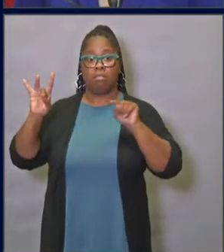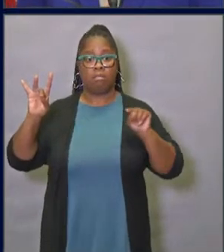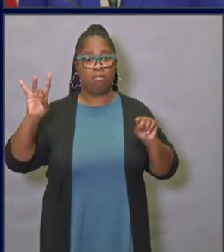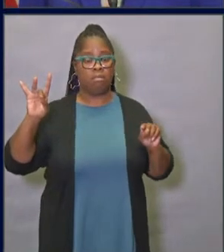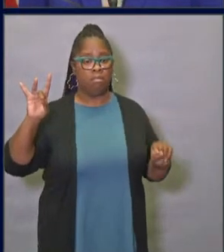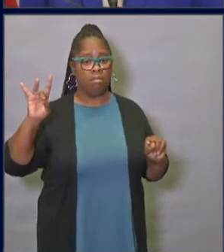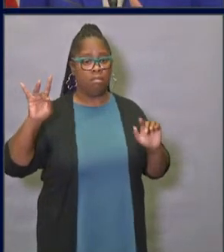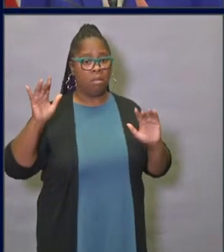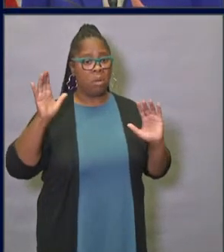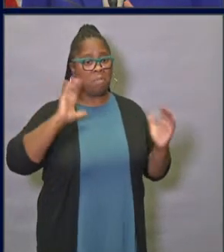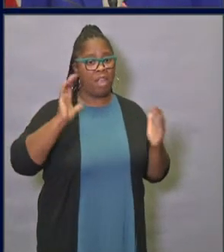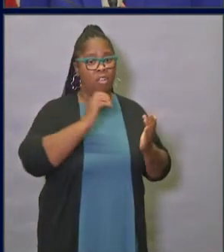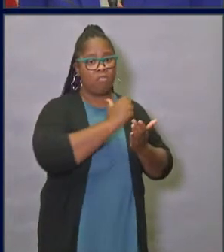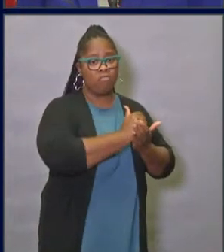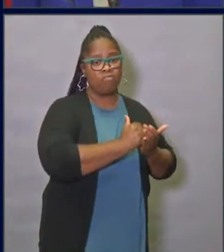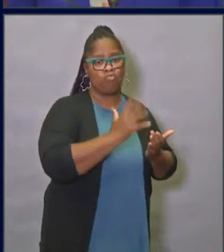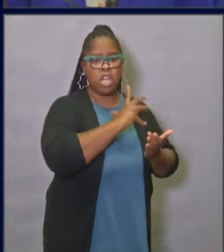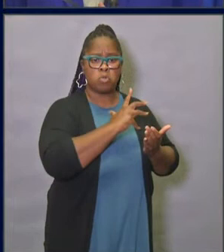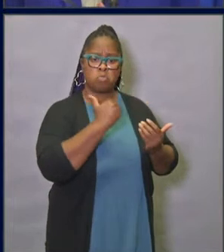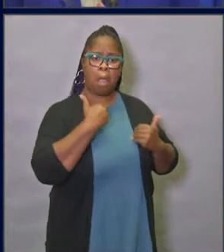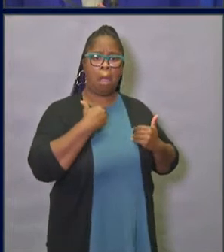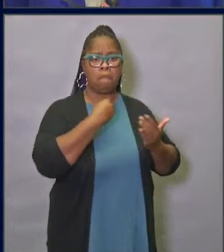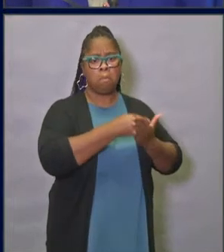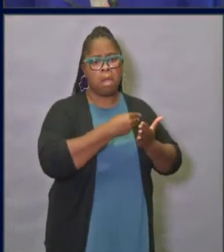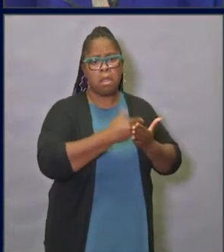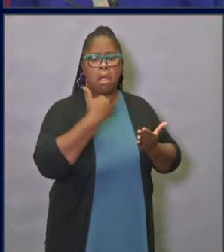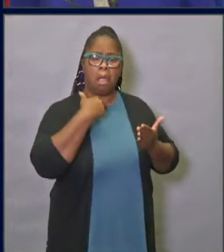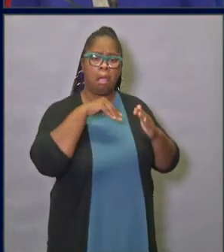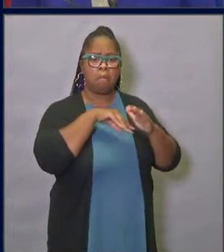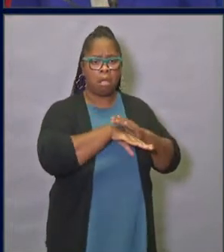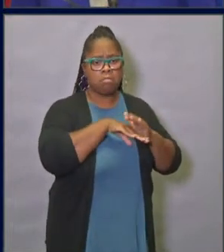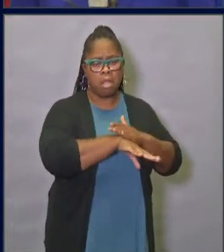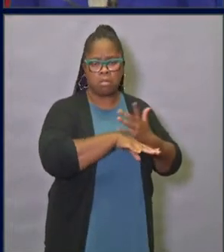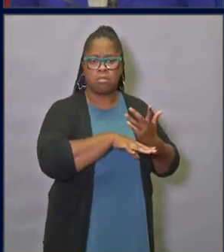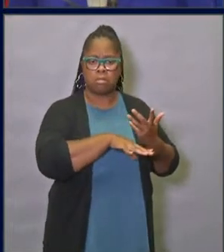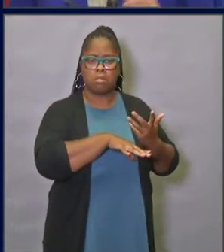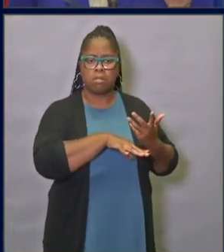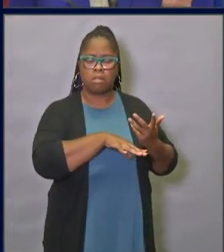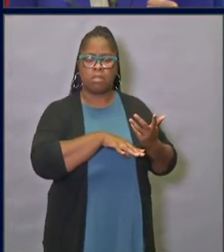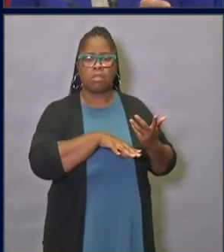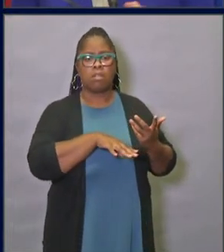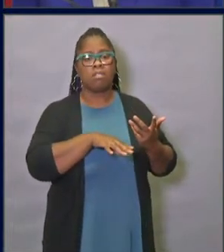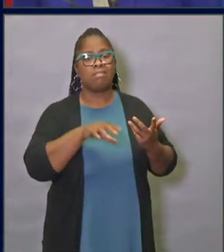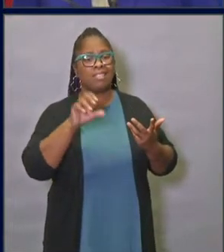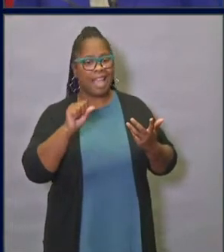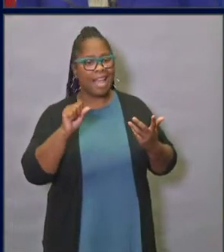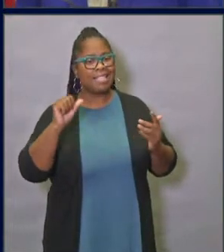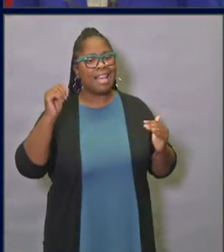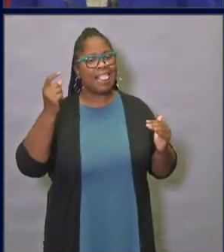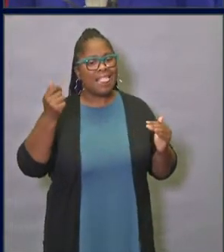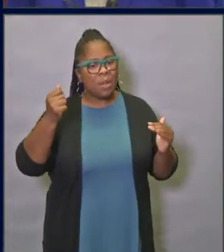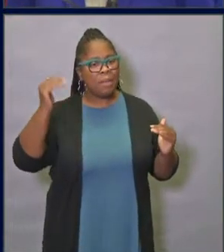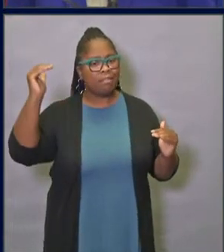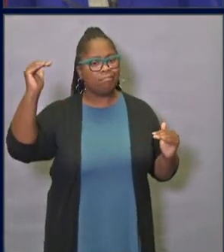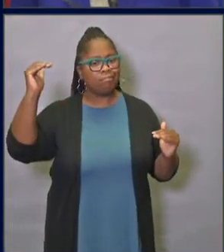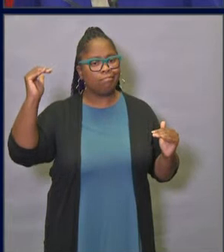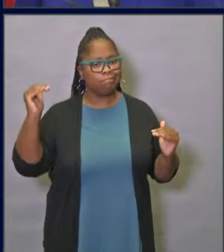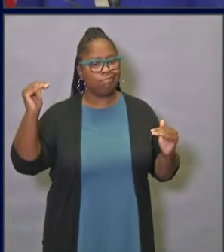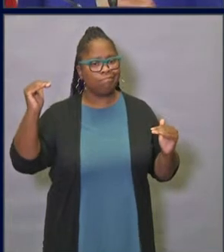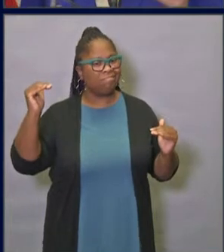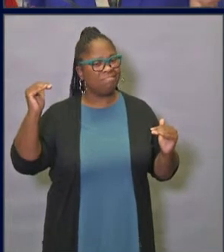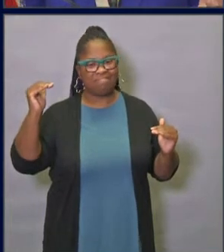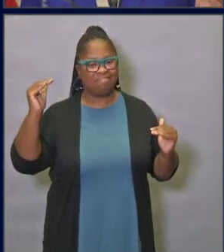of the case rate for people living in the areas with the most resources, although we did close the gap slightly